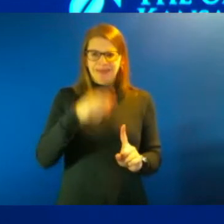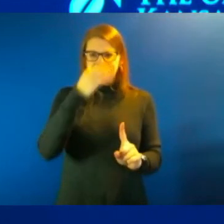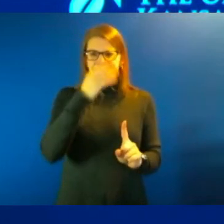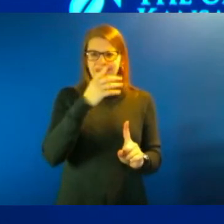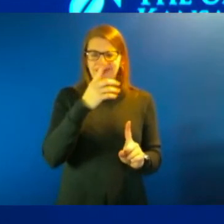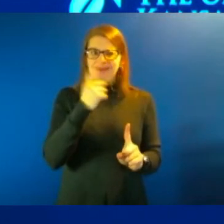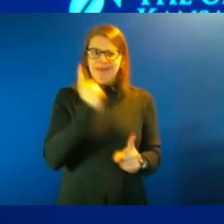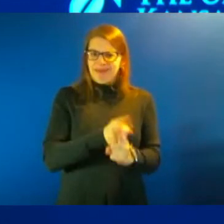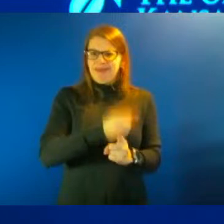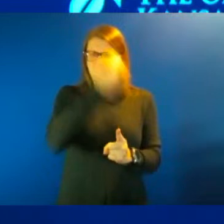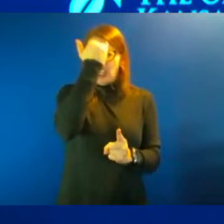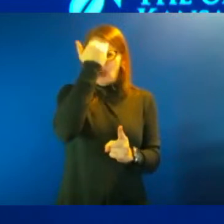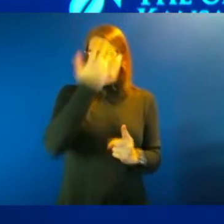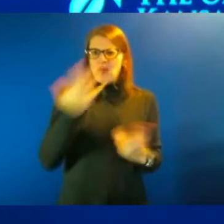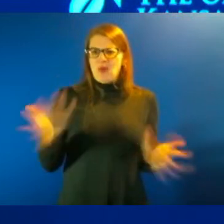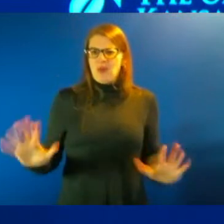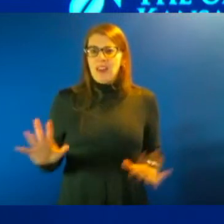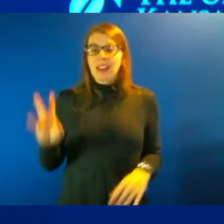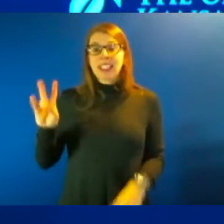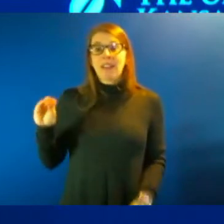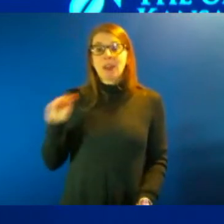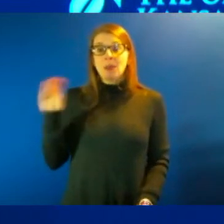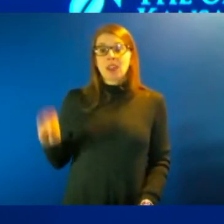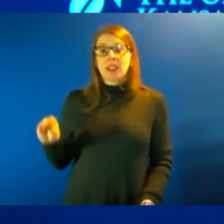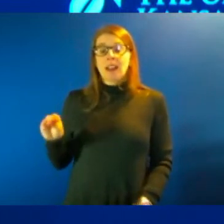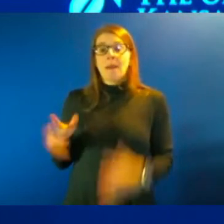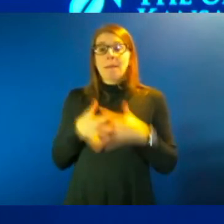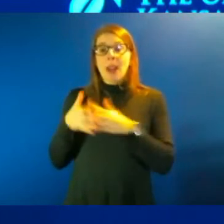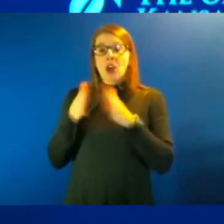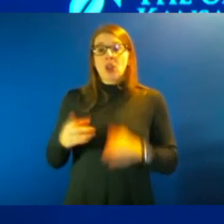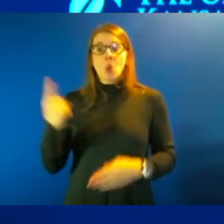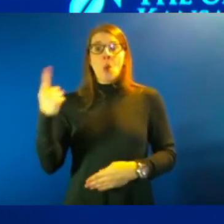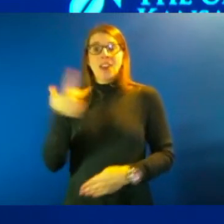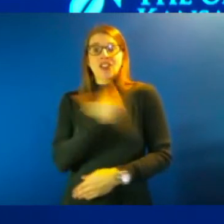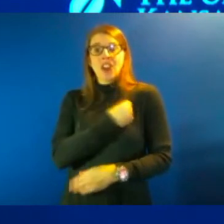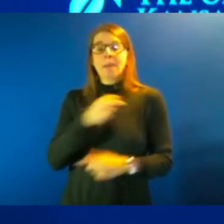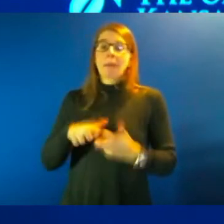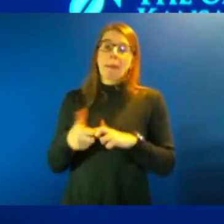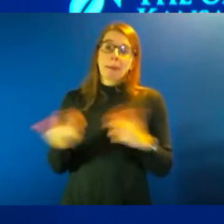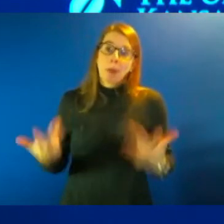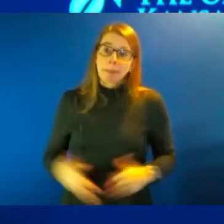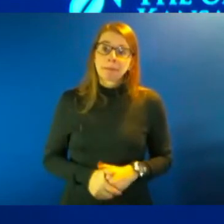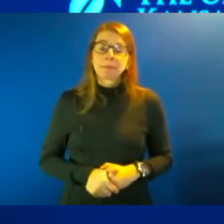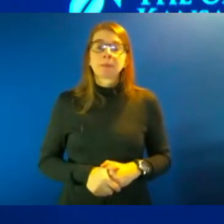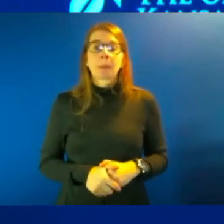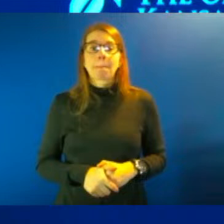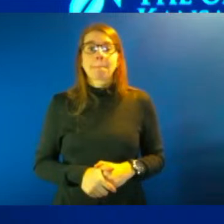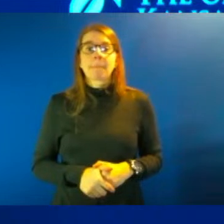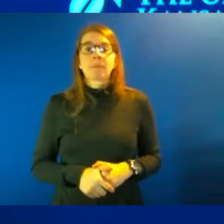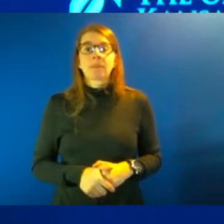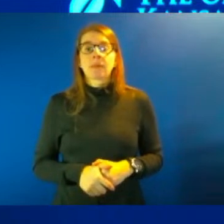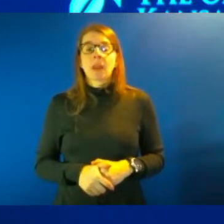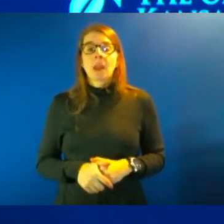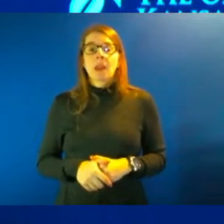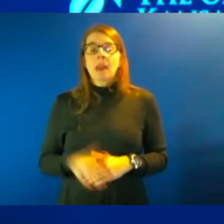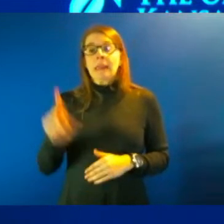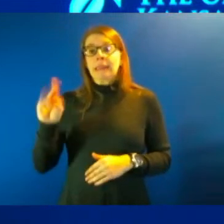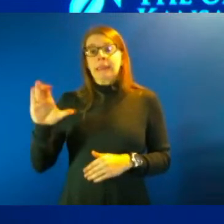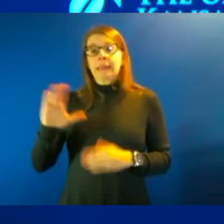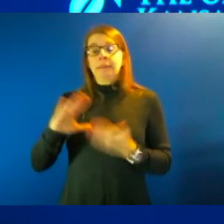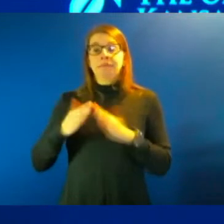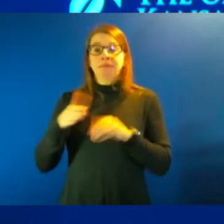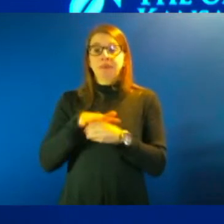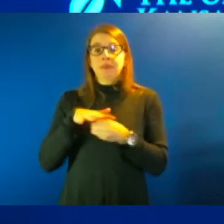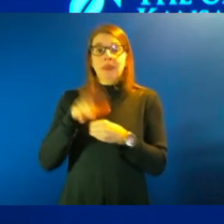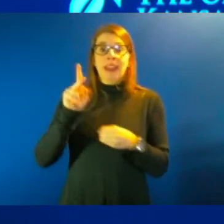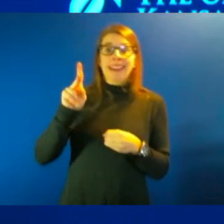And the good news is that 70% of Americans now have one shot. The problem is that here in the metropolitan area and throughout Kansas and Missouri, we are not at